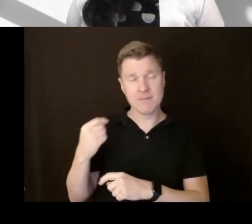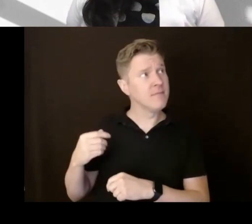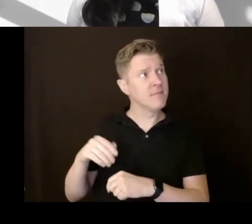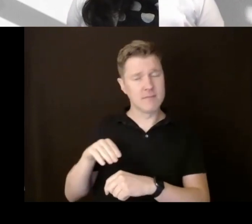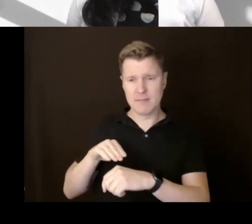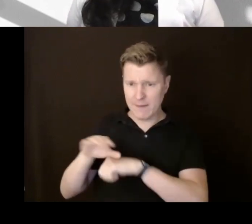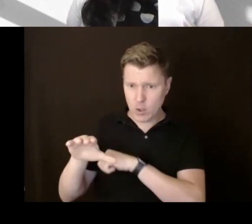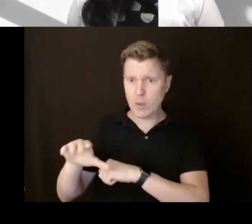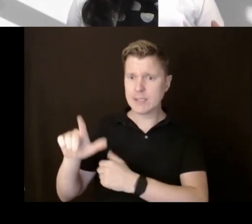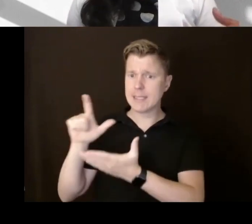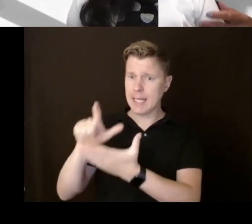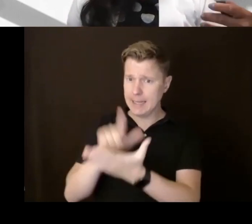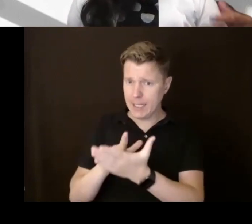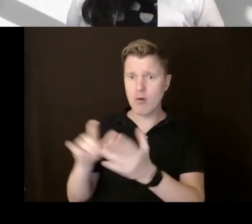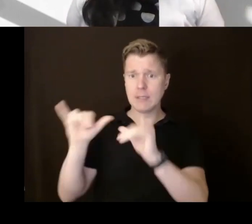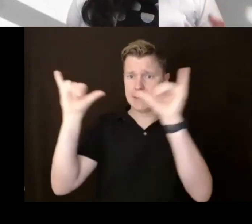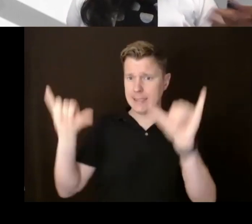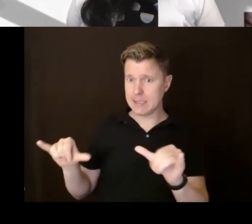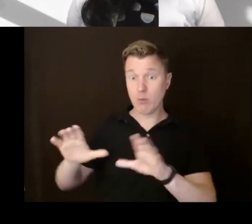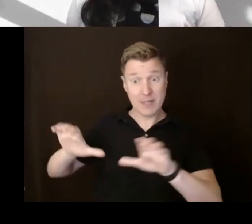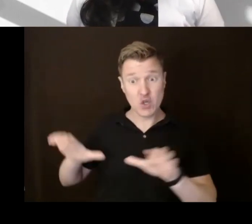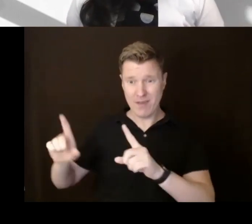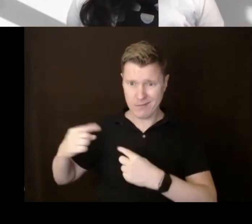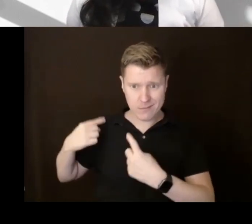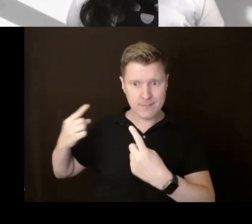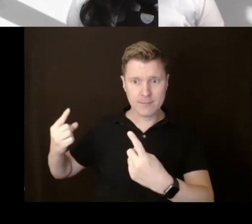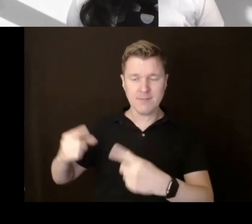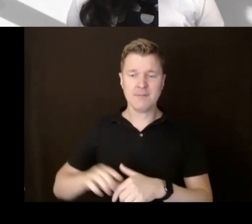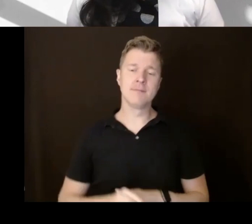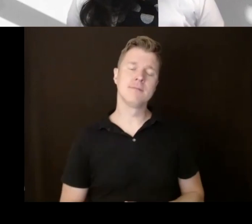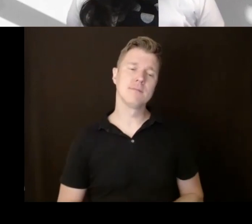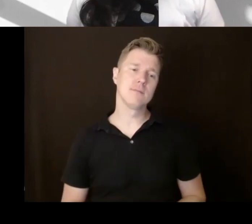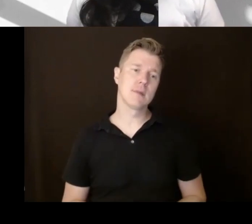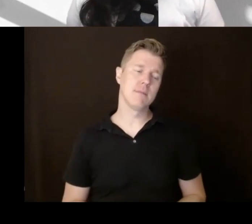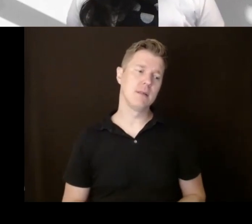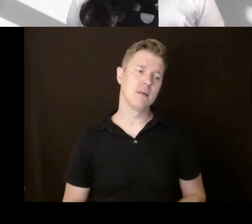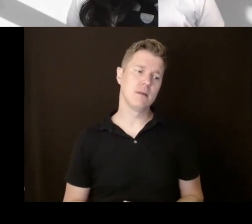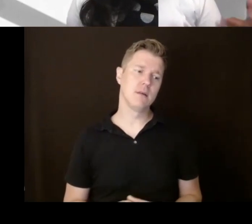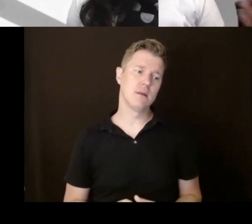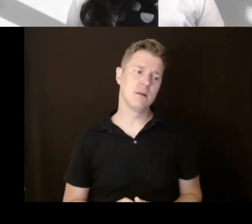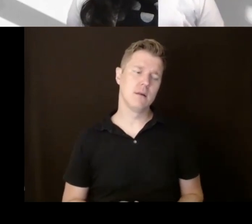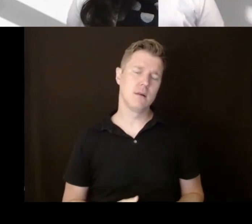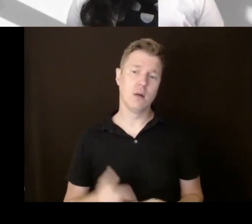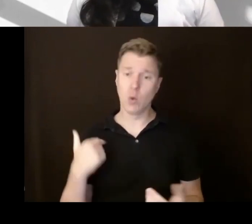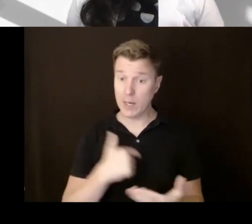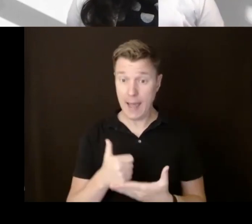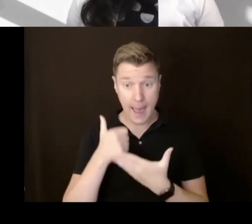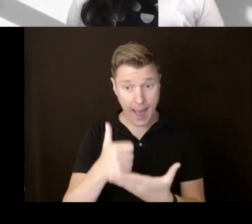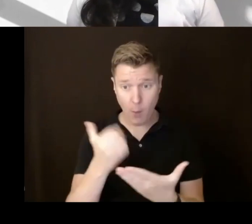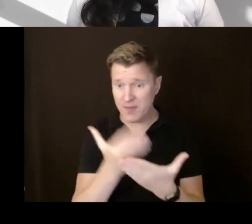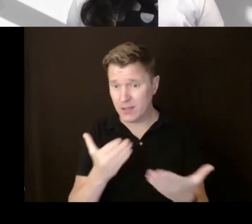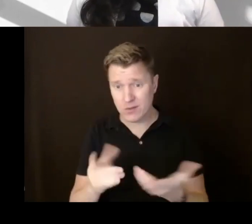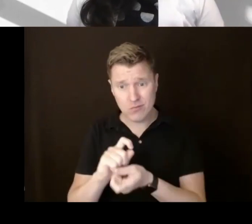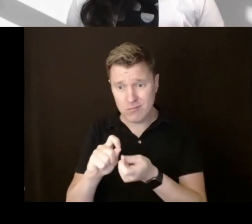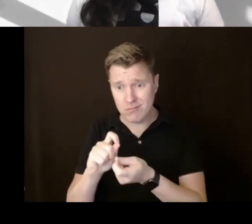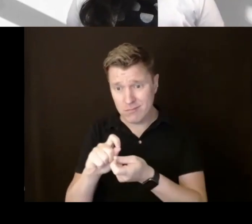that, right? And we did, we were, helped things to change.